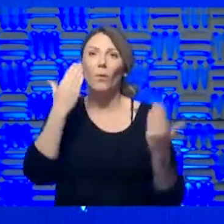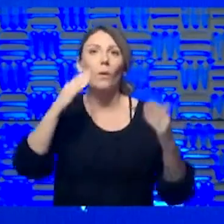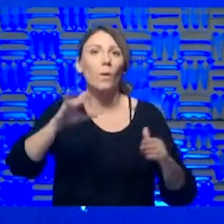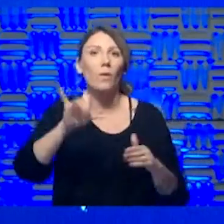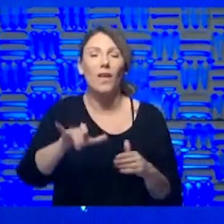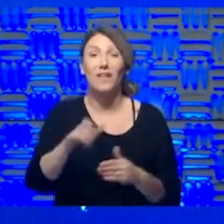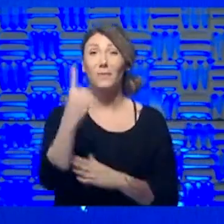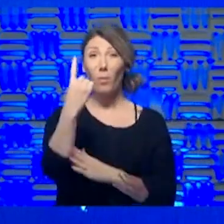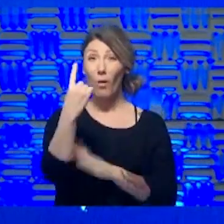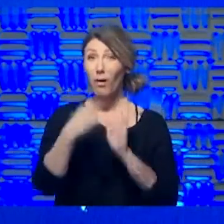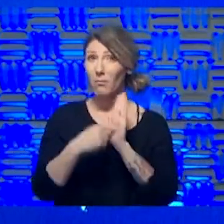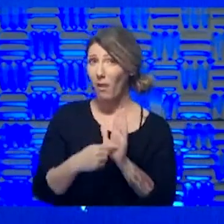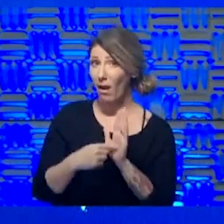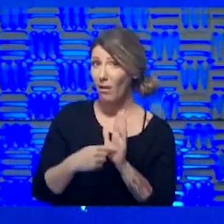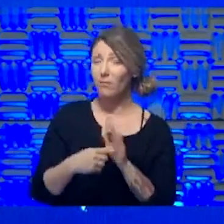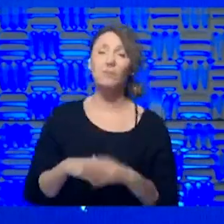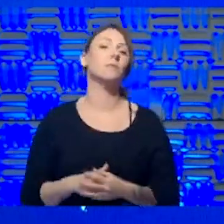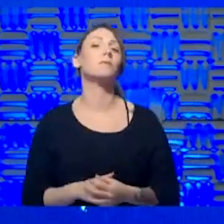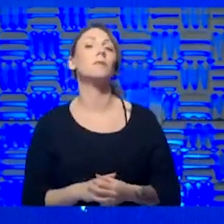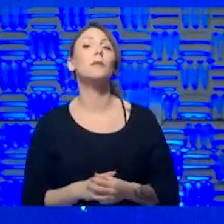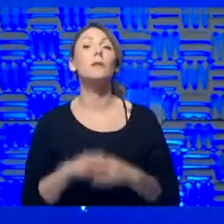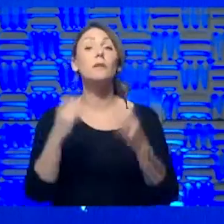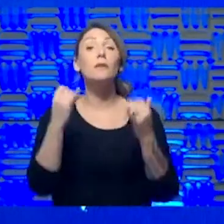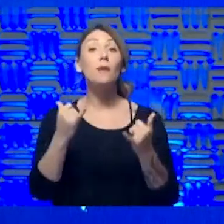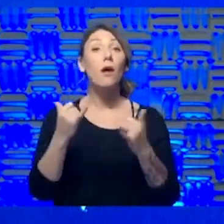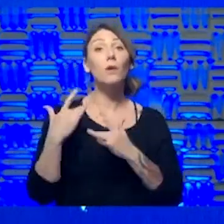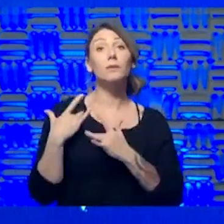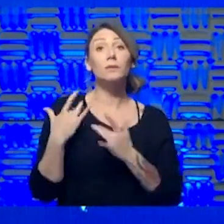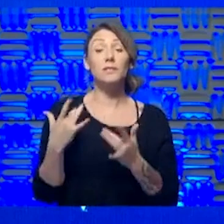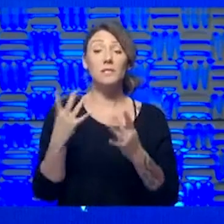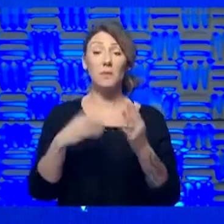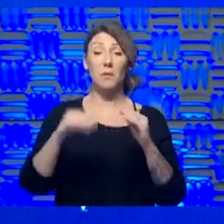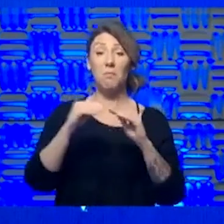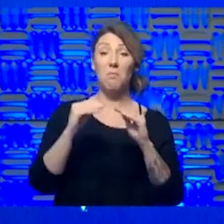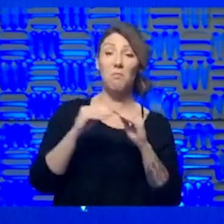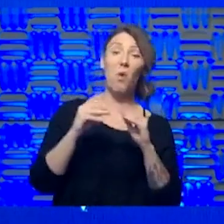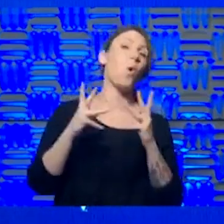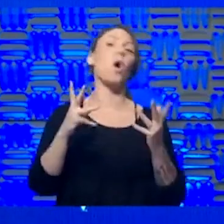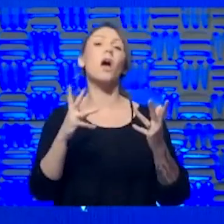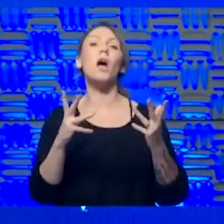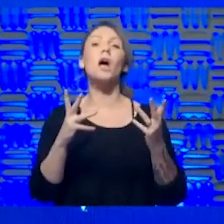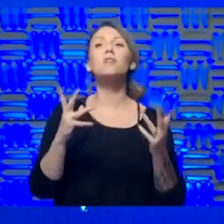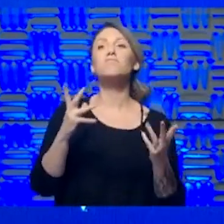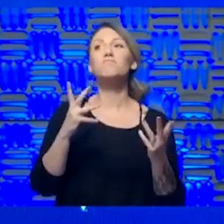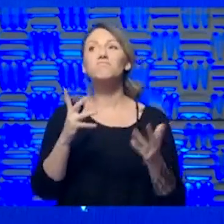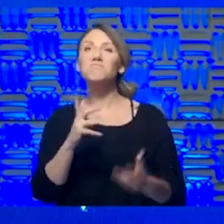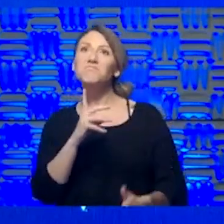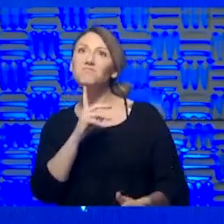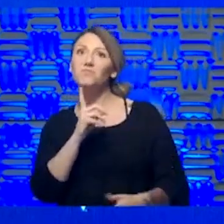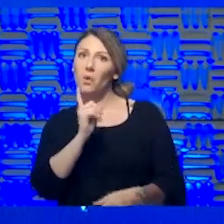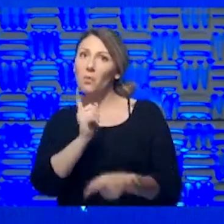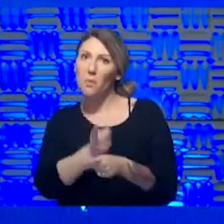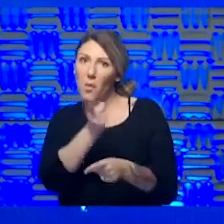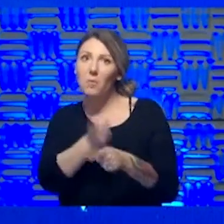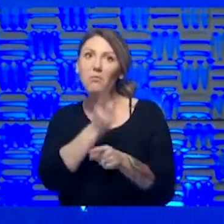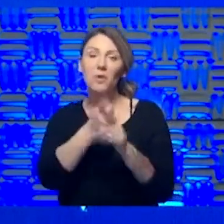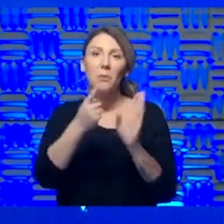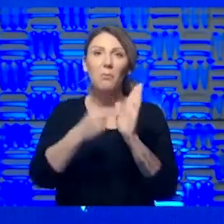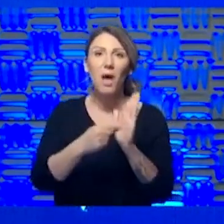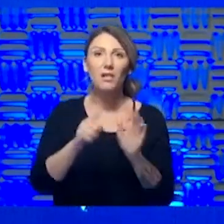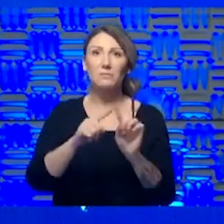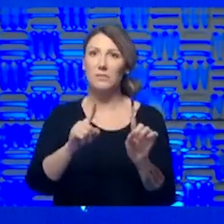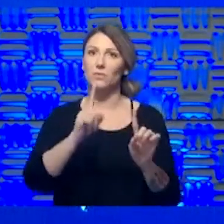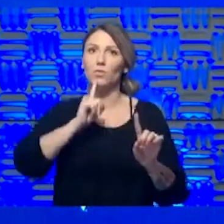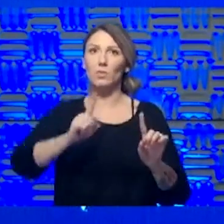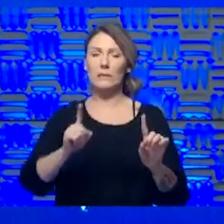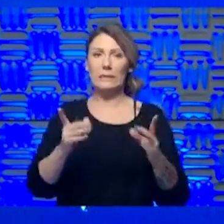one model. Now, it tends to be one of the more conservative models, but it's very sensitive to the number of deaths you have,